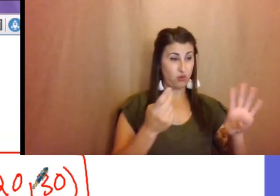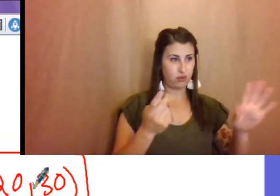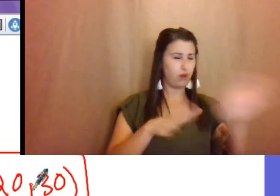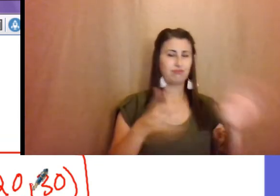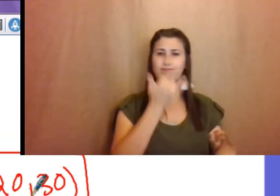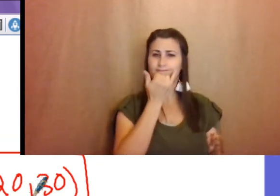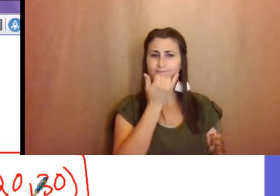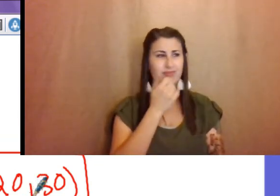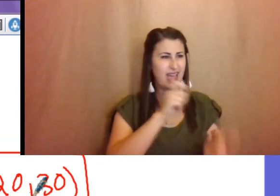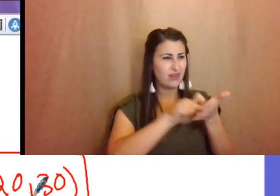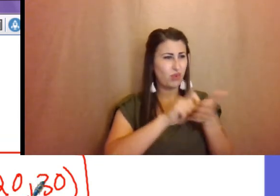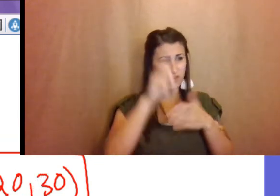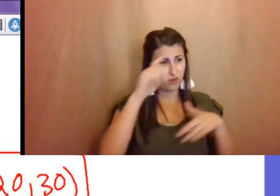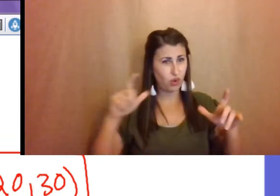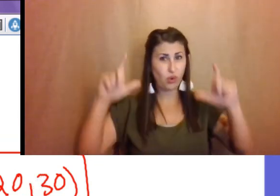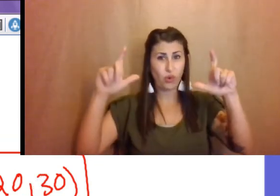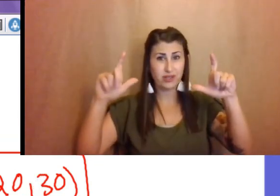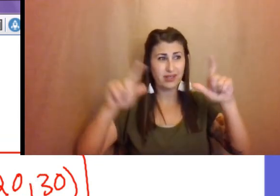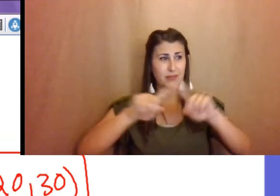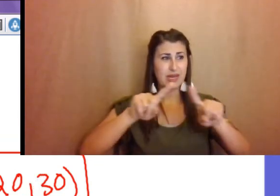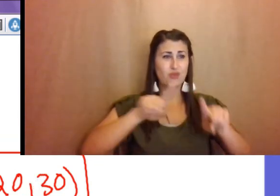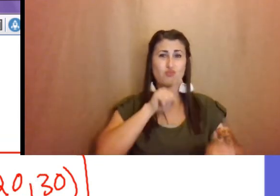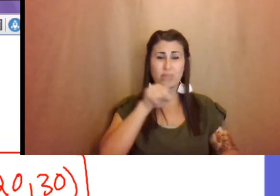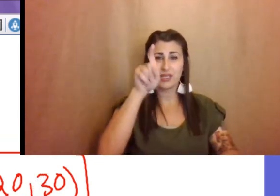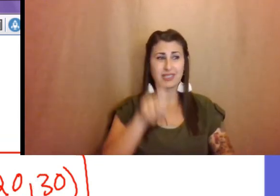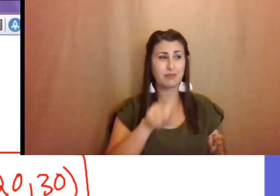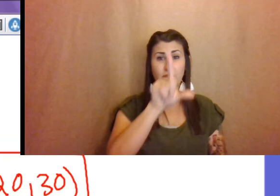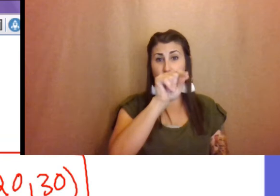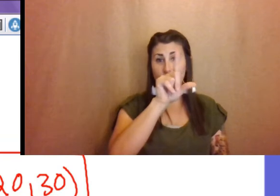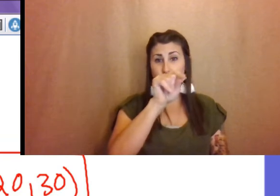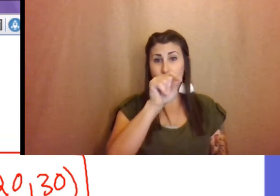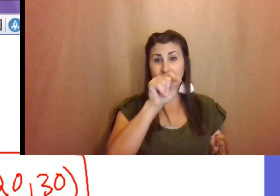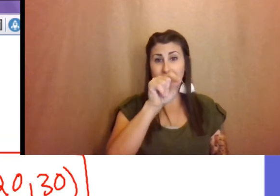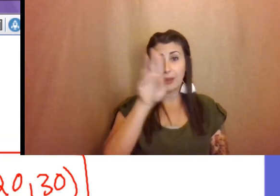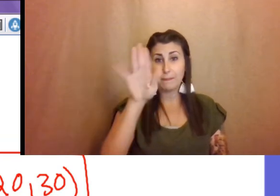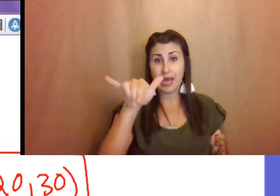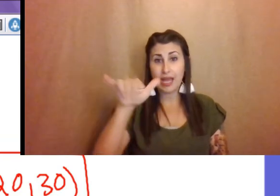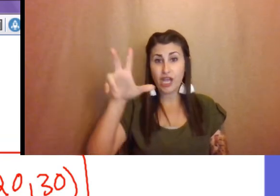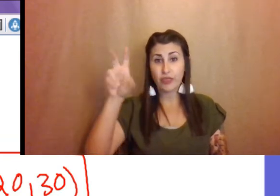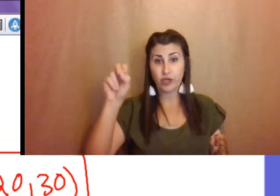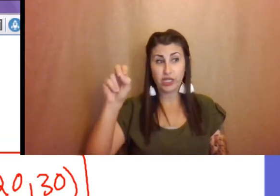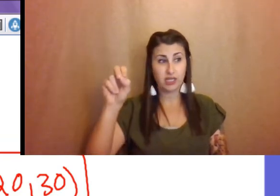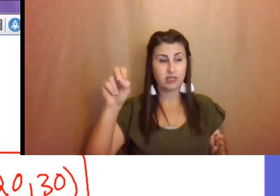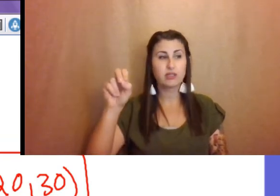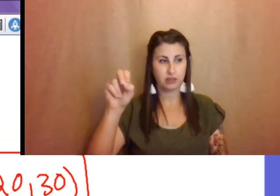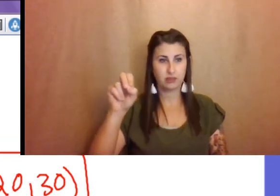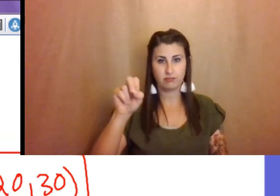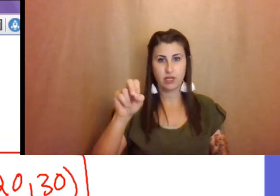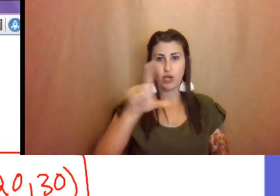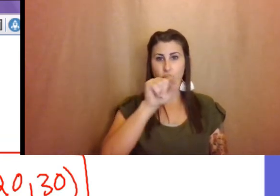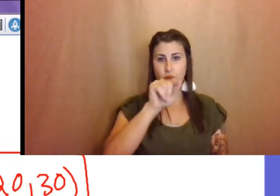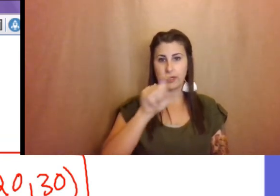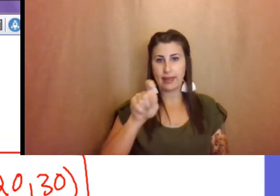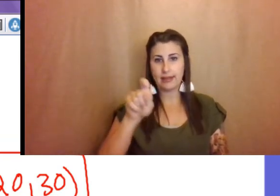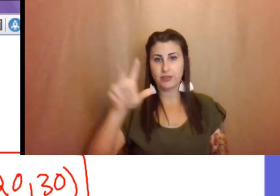to, I wrote it as a coordinate, but it really should be 20 by 30. Okay, so this